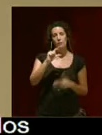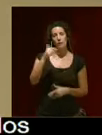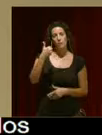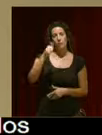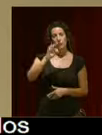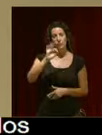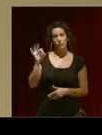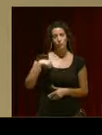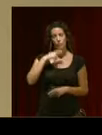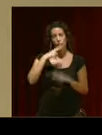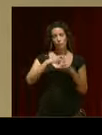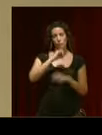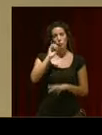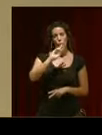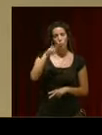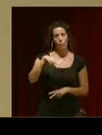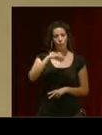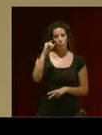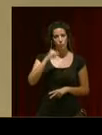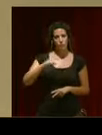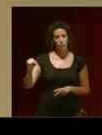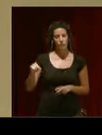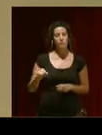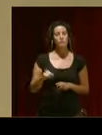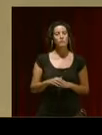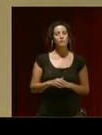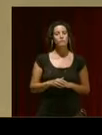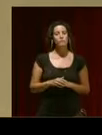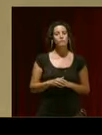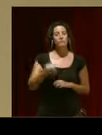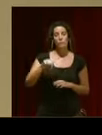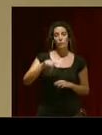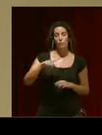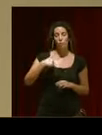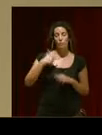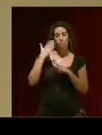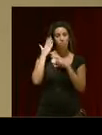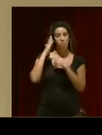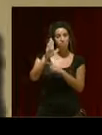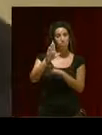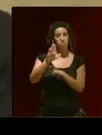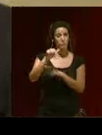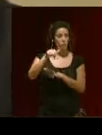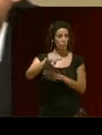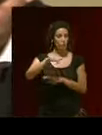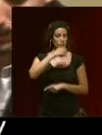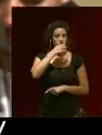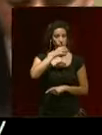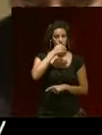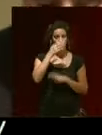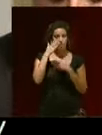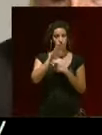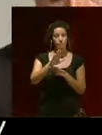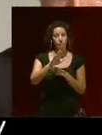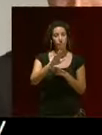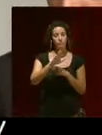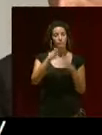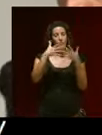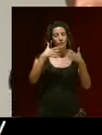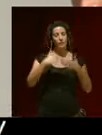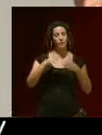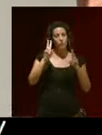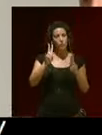ado, I will now give him the floor. Thank you very much, Alberto. My name is Juan González Víctor. Today I'm going to introduce